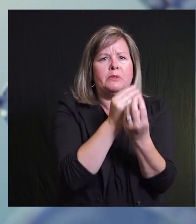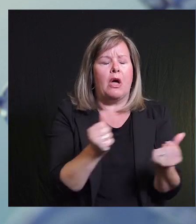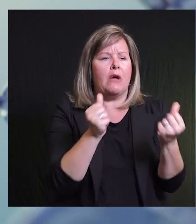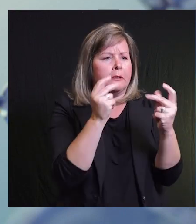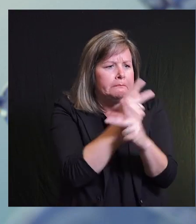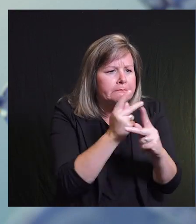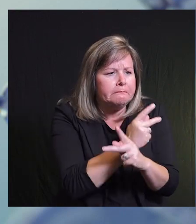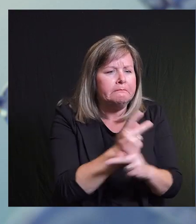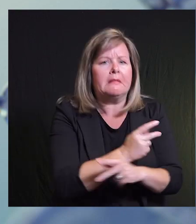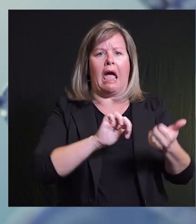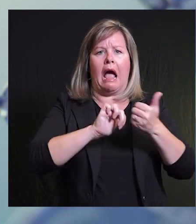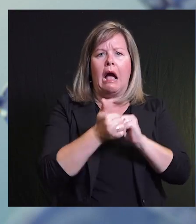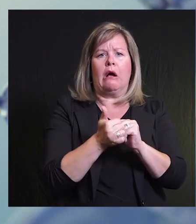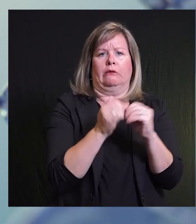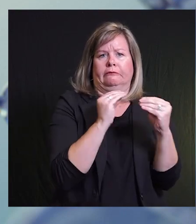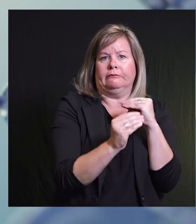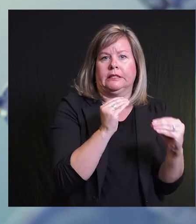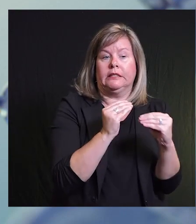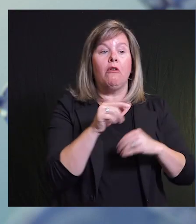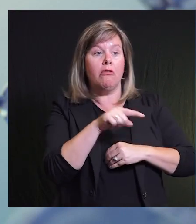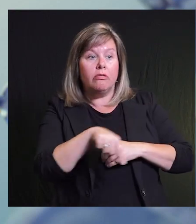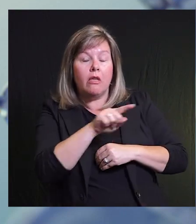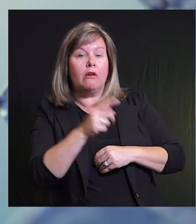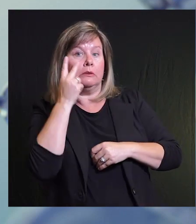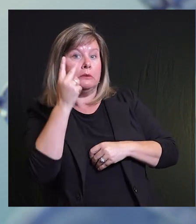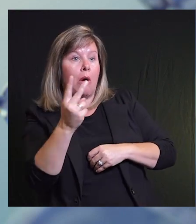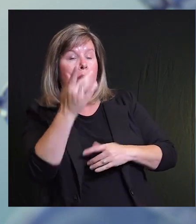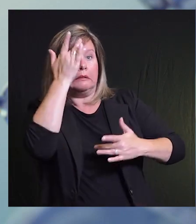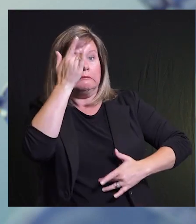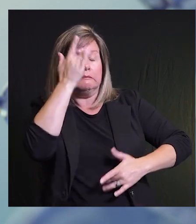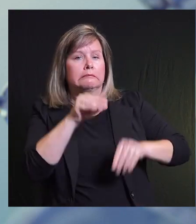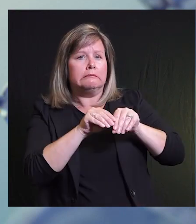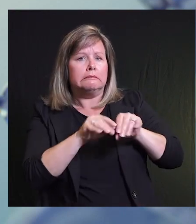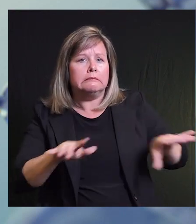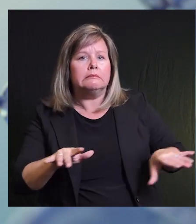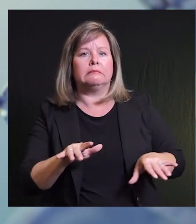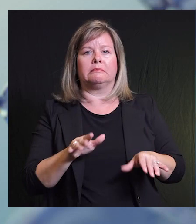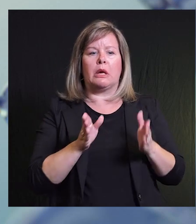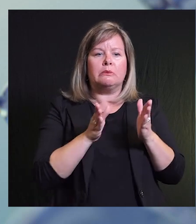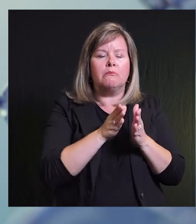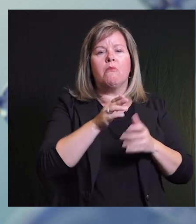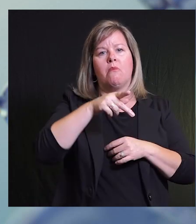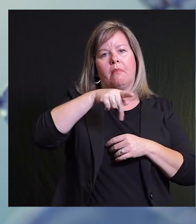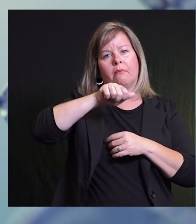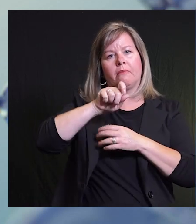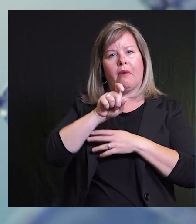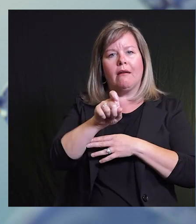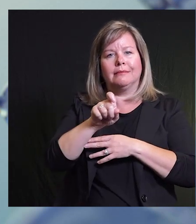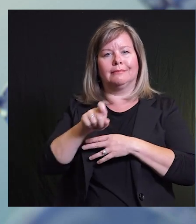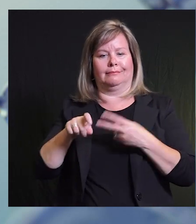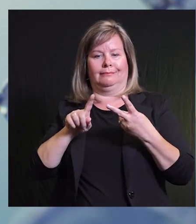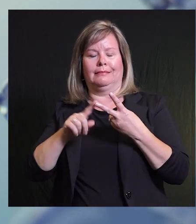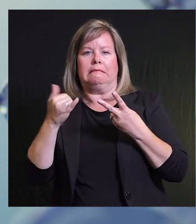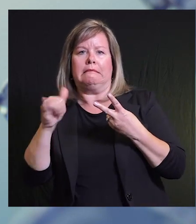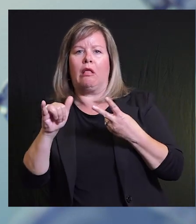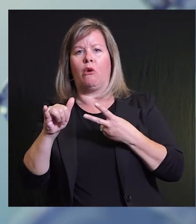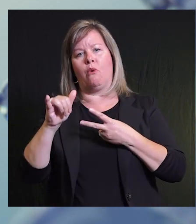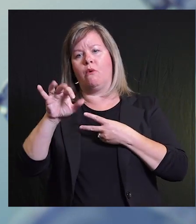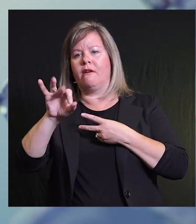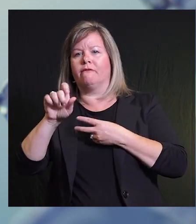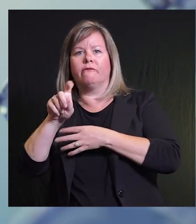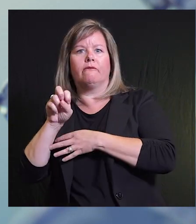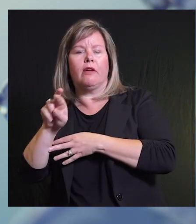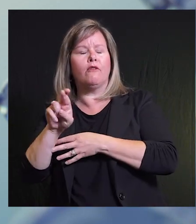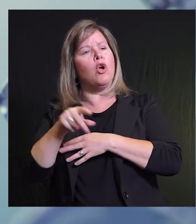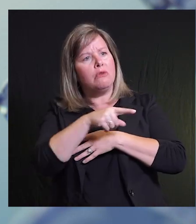the ravages of infectious diseases like smallpox and yellow fever and so many other things. And they were people who saw